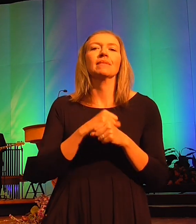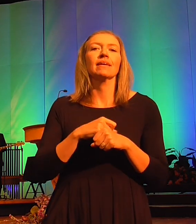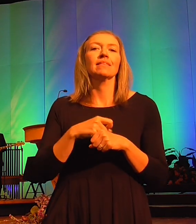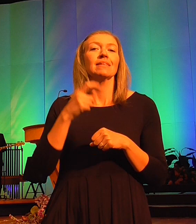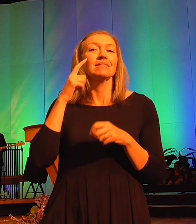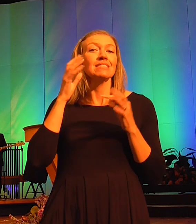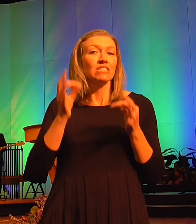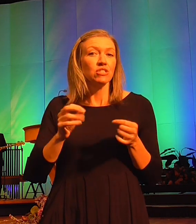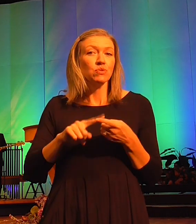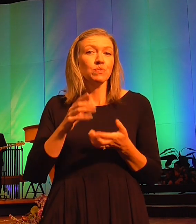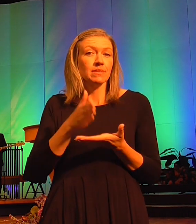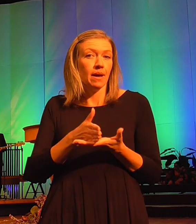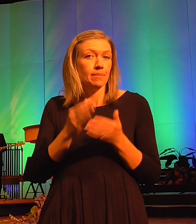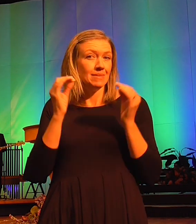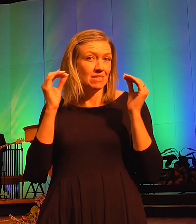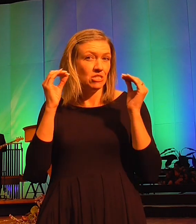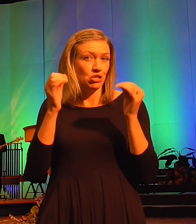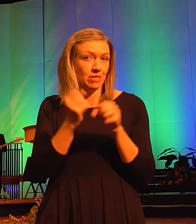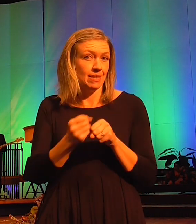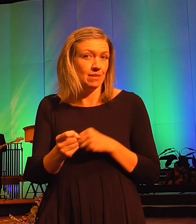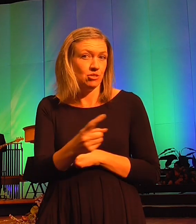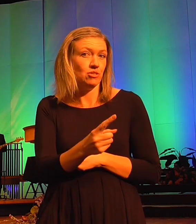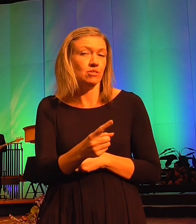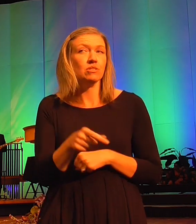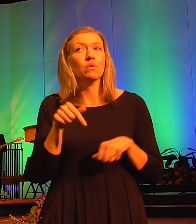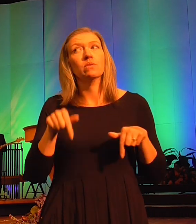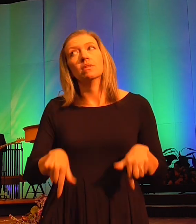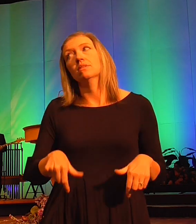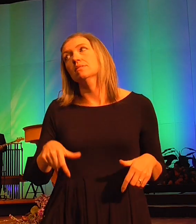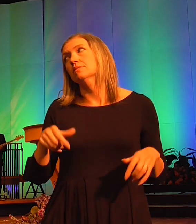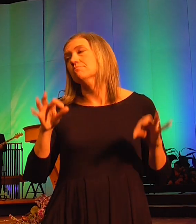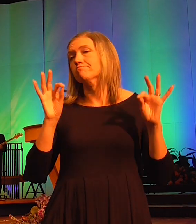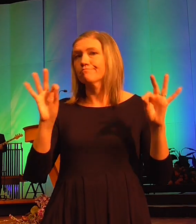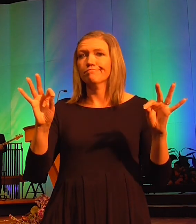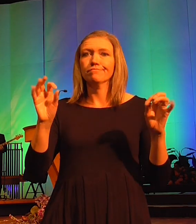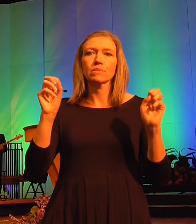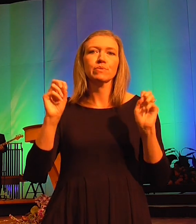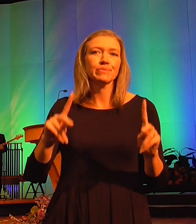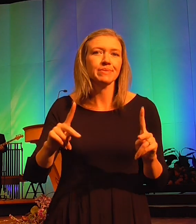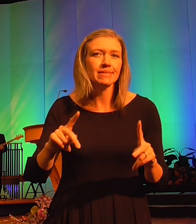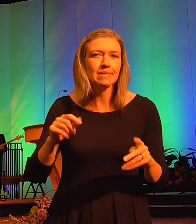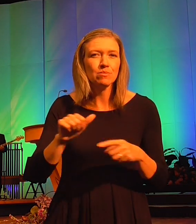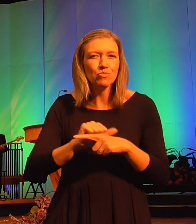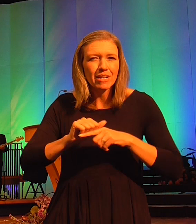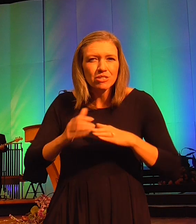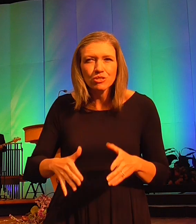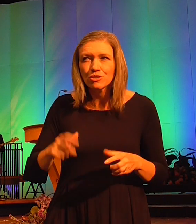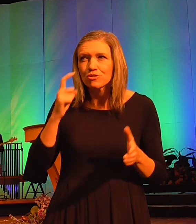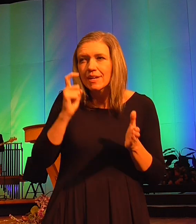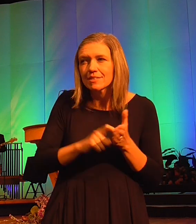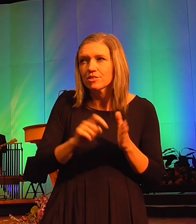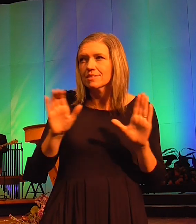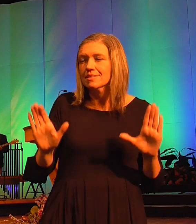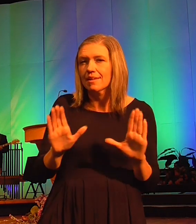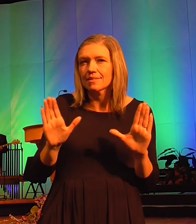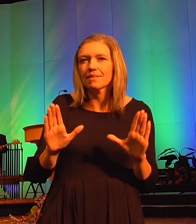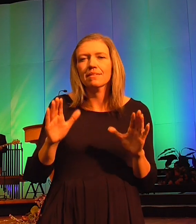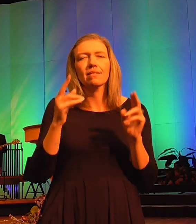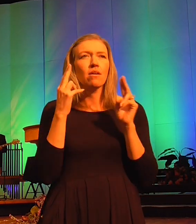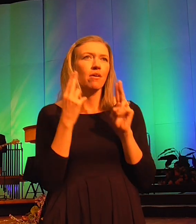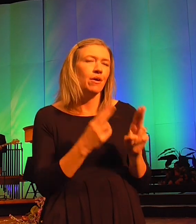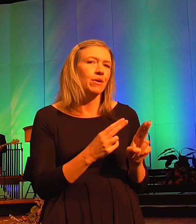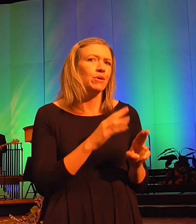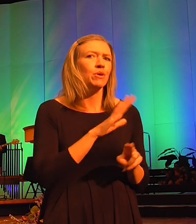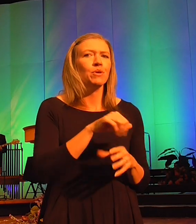to step away from teaching that this next year. And so this is a wonderful opportunity on Practitioner Recognition Sunday just to honor all the